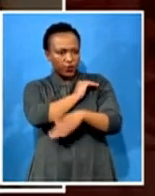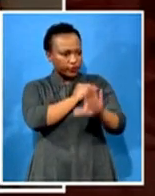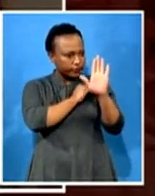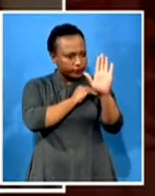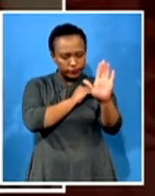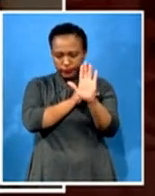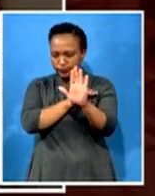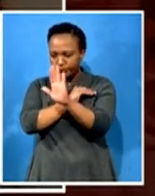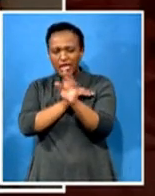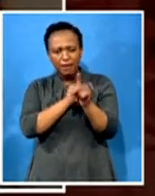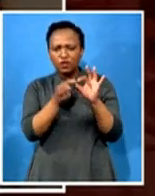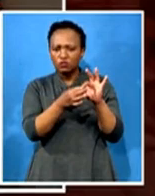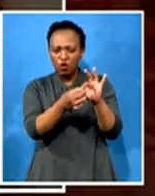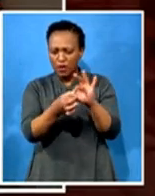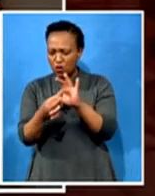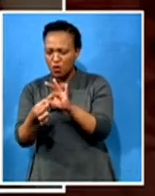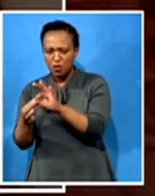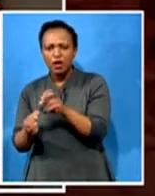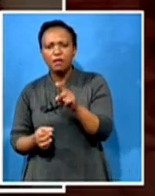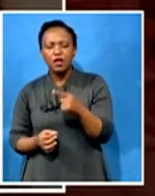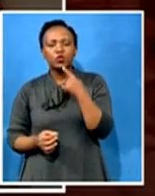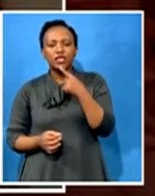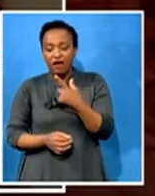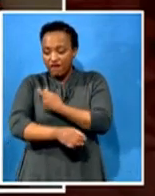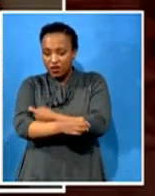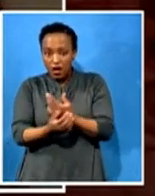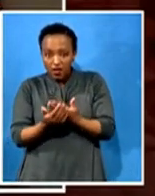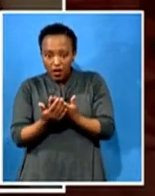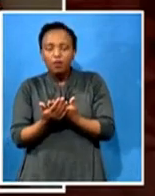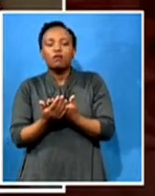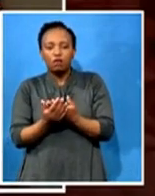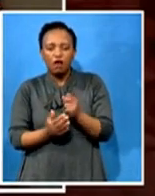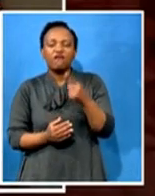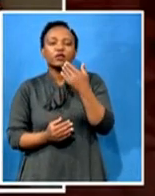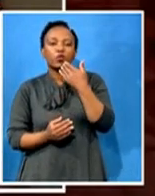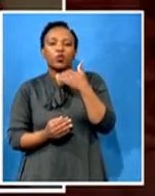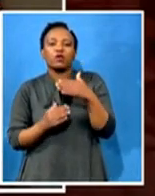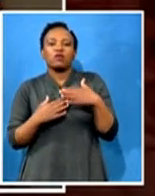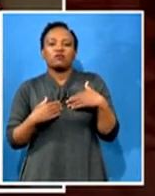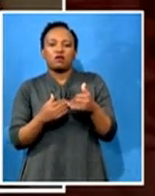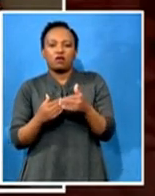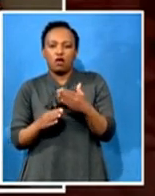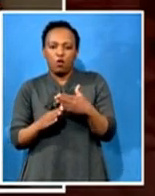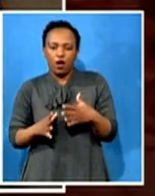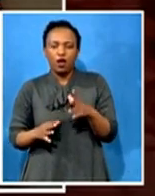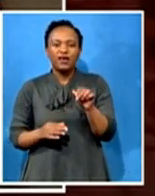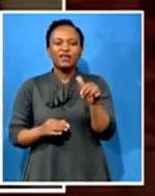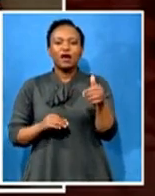said, I think they've been slow on a number of other issues over the last 6 or 7 months. And